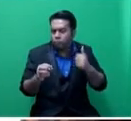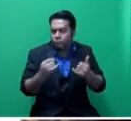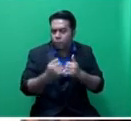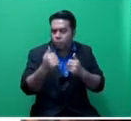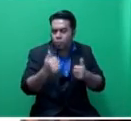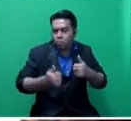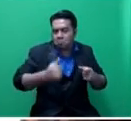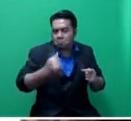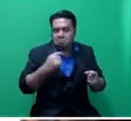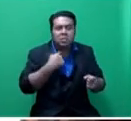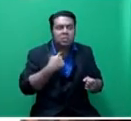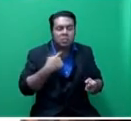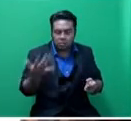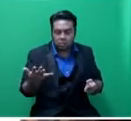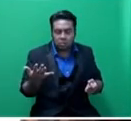done.